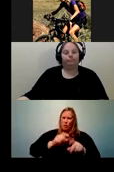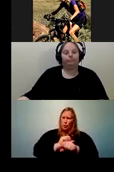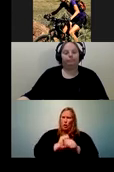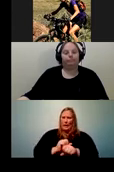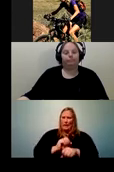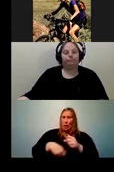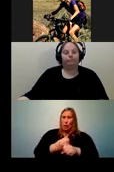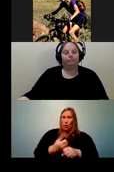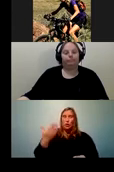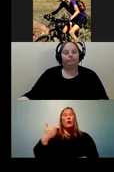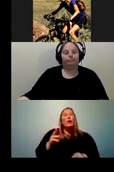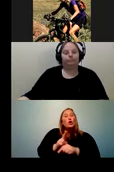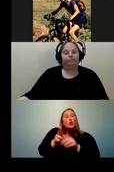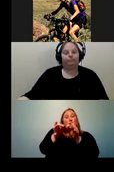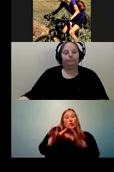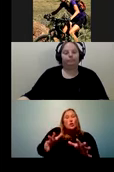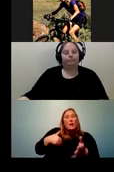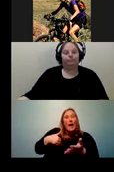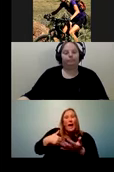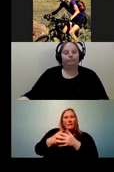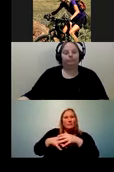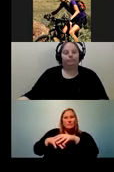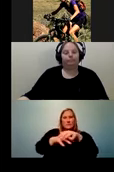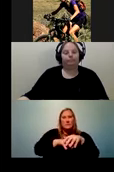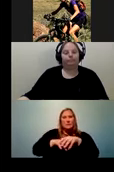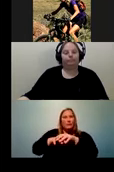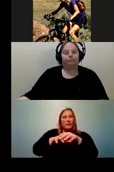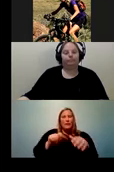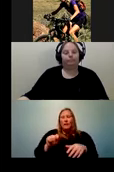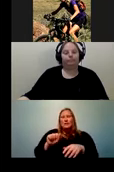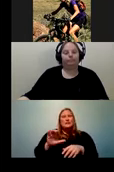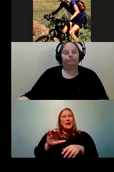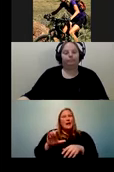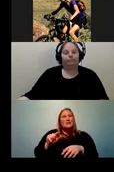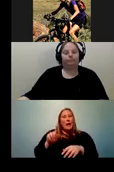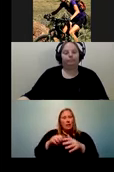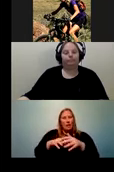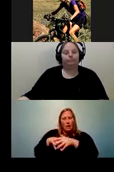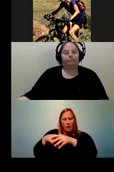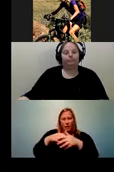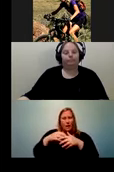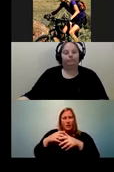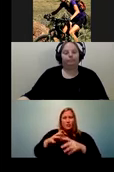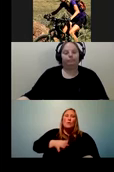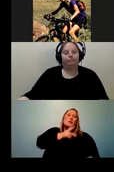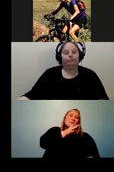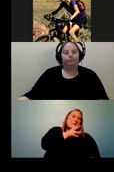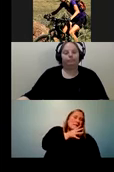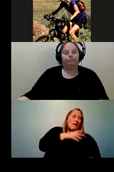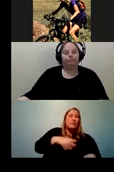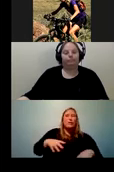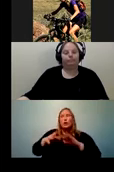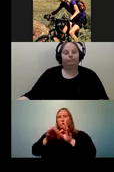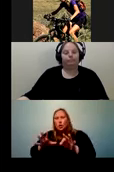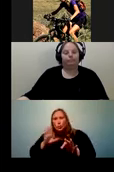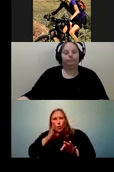an interpreter, they had a tactile interpreter that would speak into the person's hand, right? And so I would speak, the interpreter would